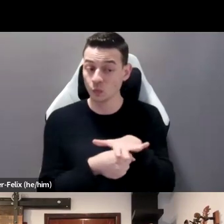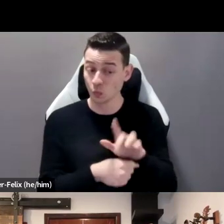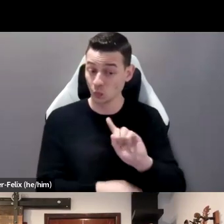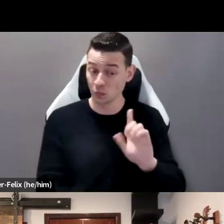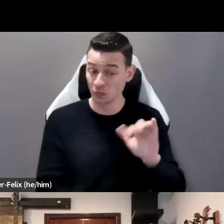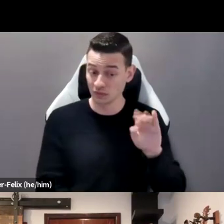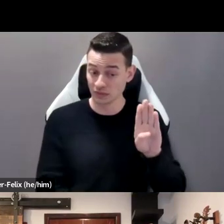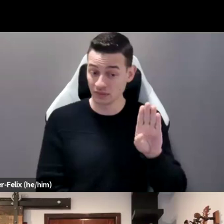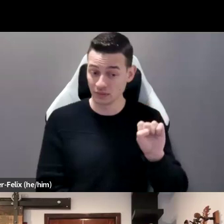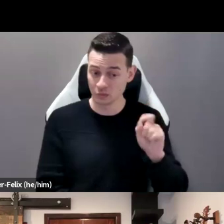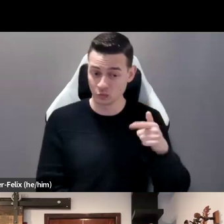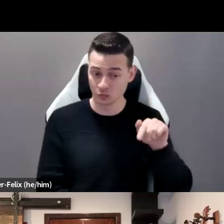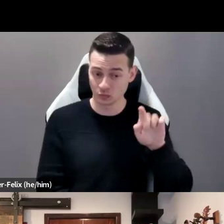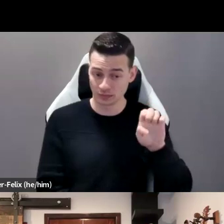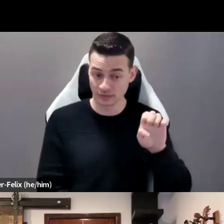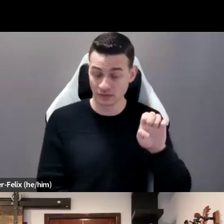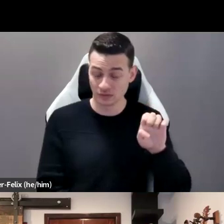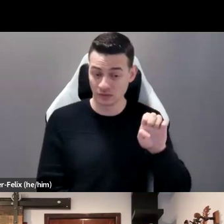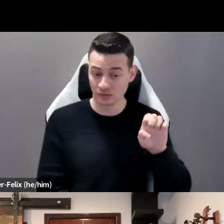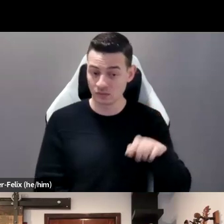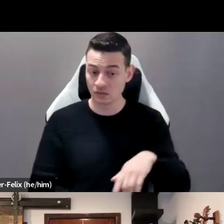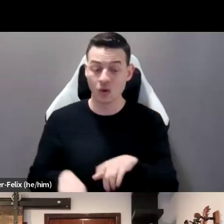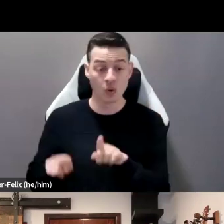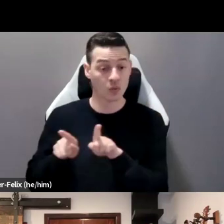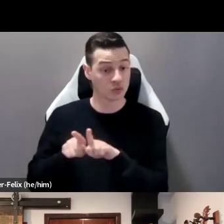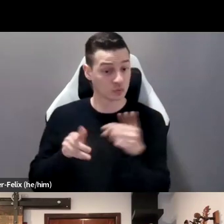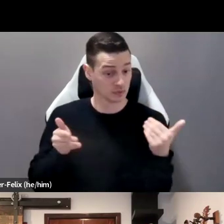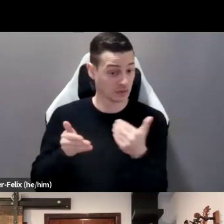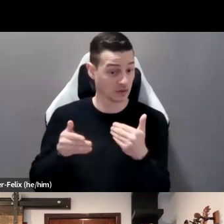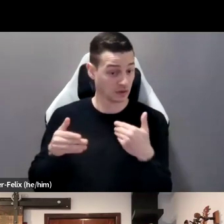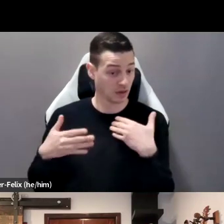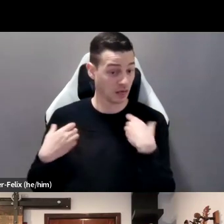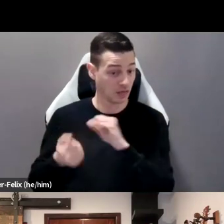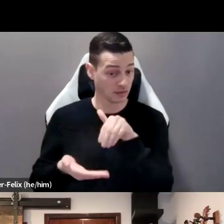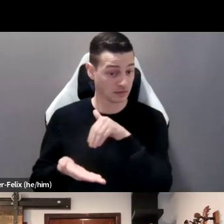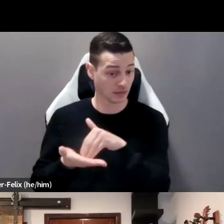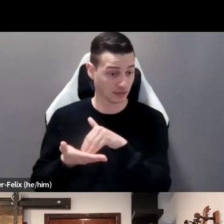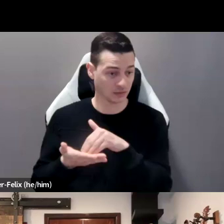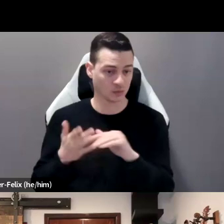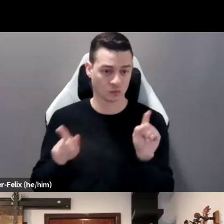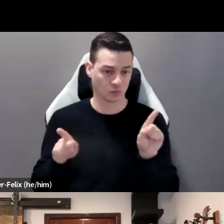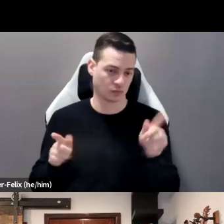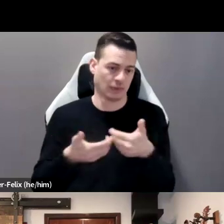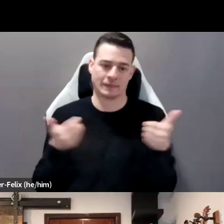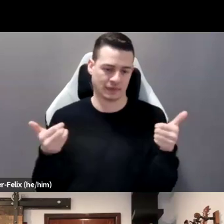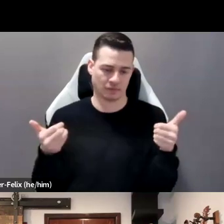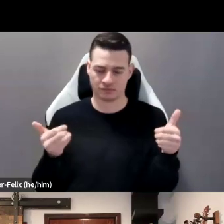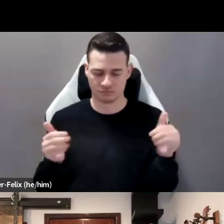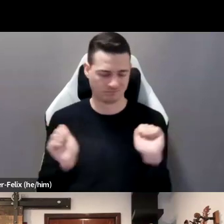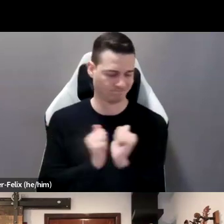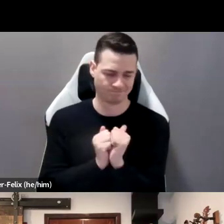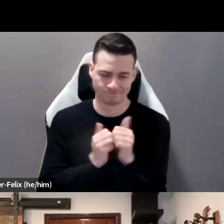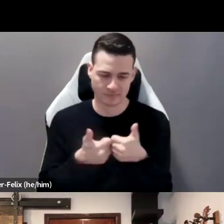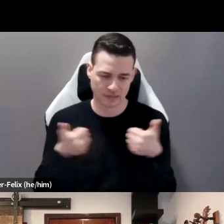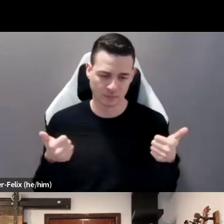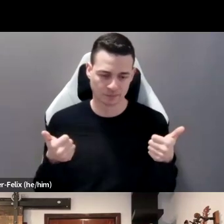the health center was there as well. But they were both like separate.